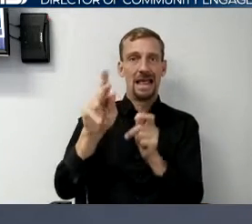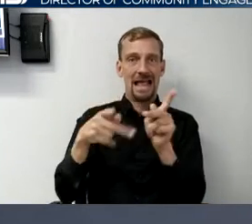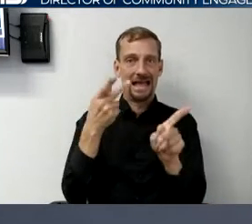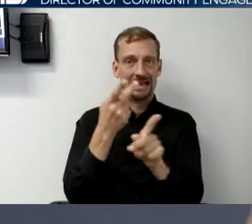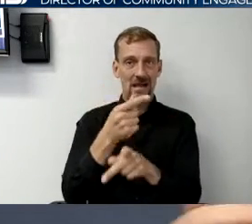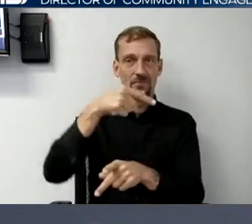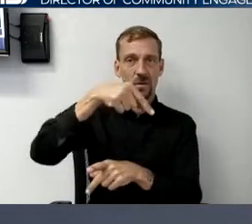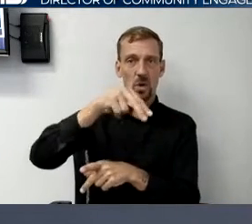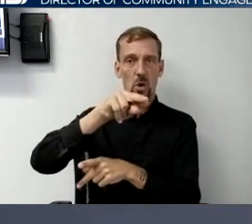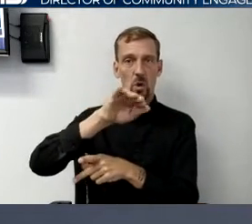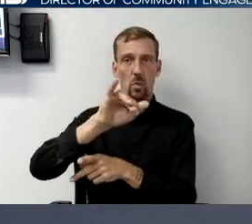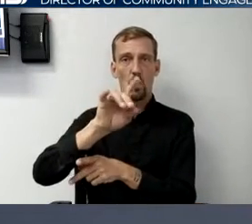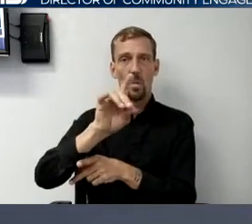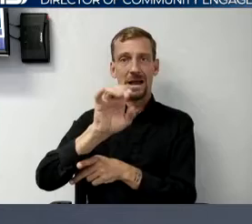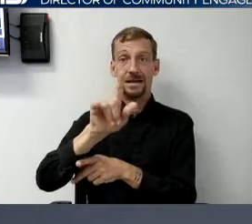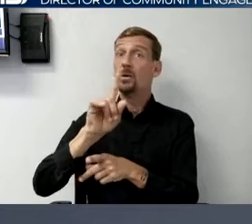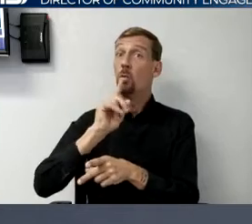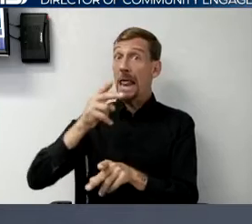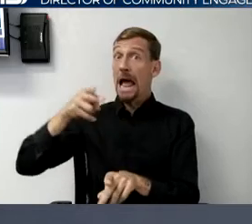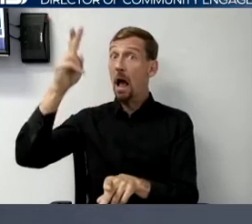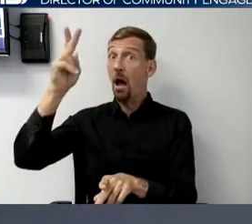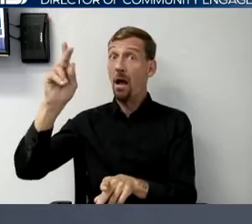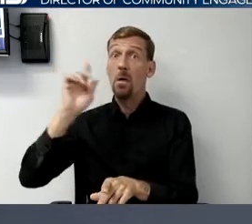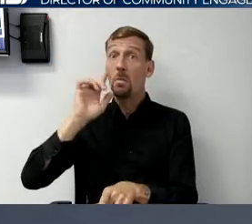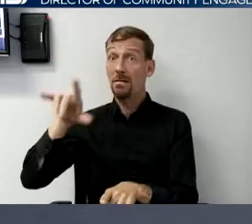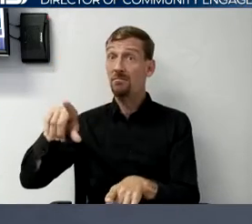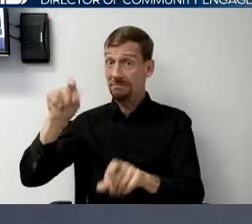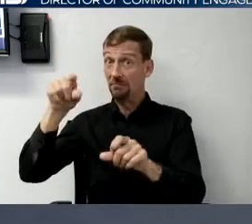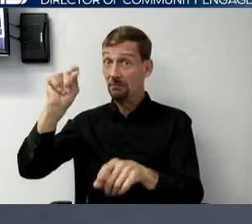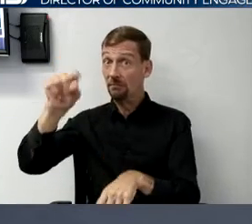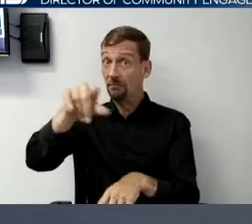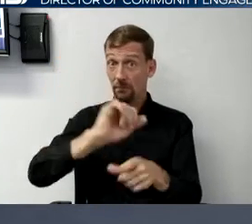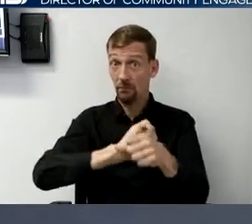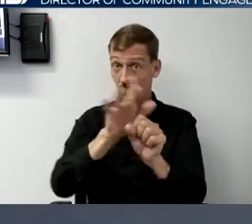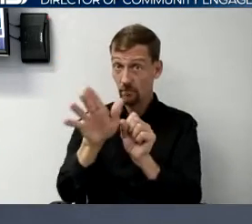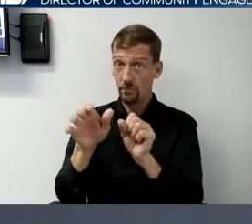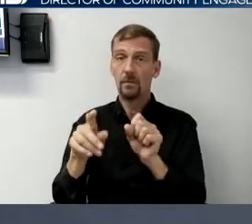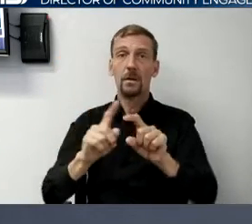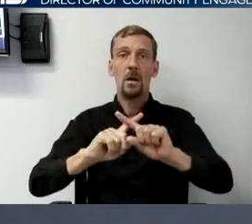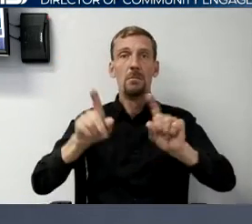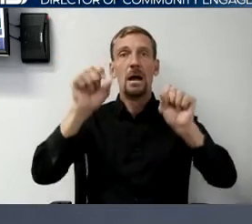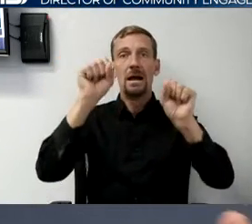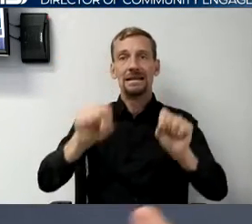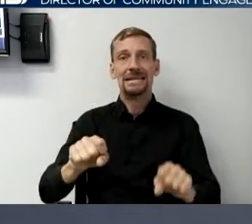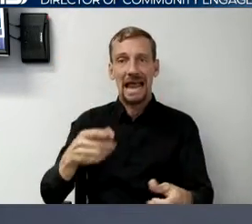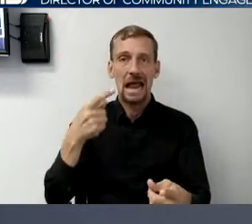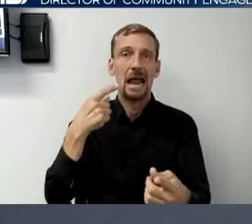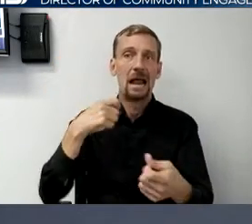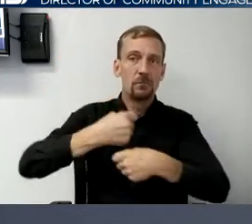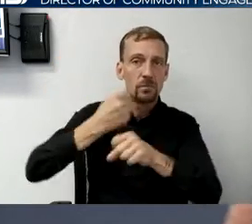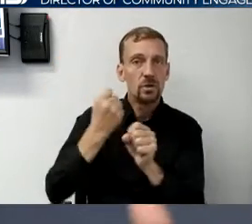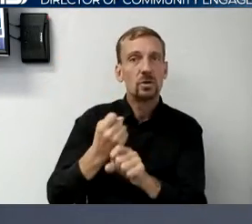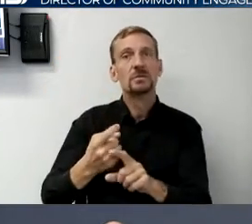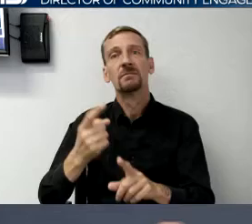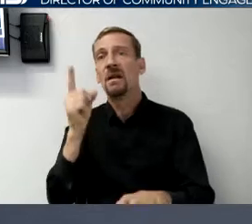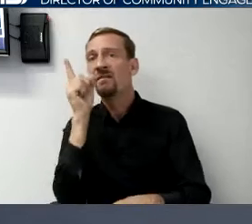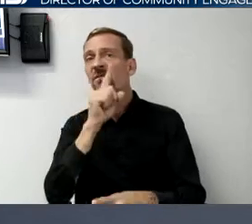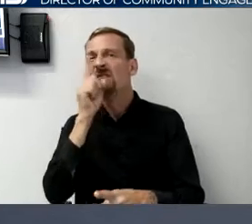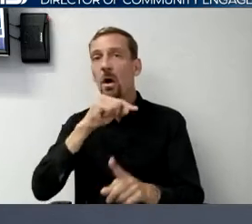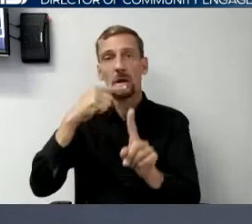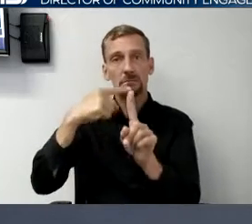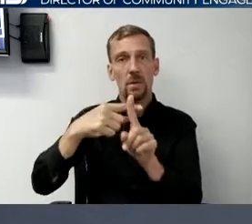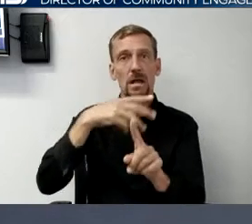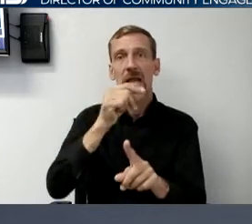the Kaweah, although it's very, very high. But it can produce some false negatives as well as produce some false